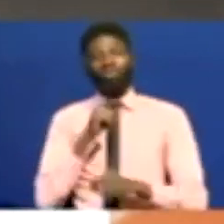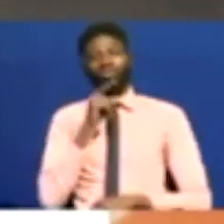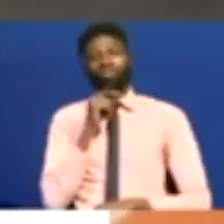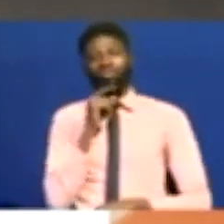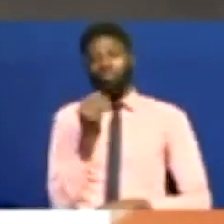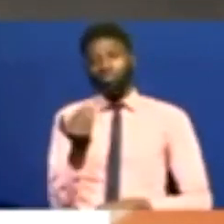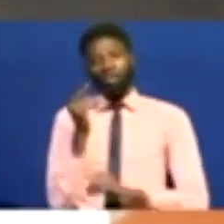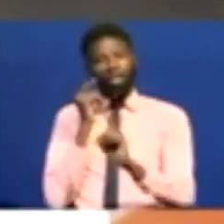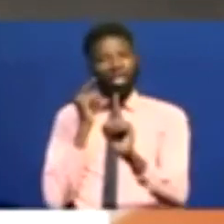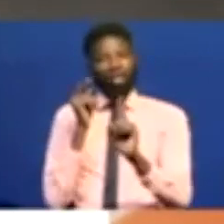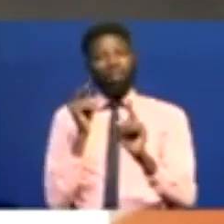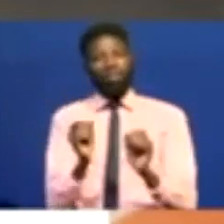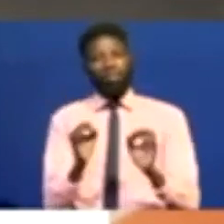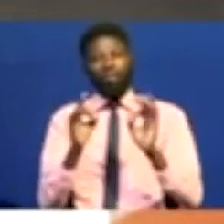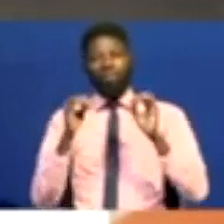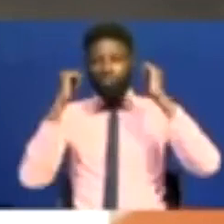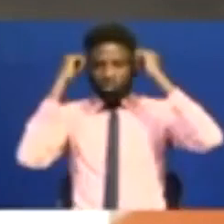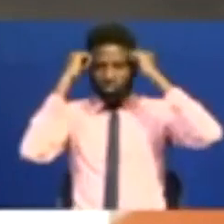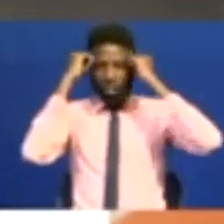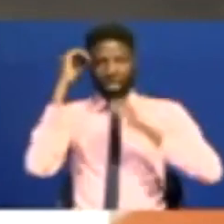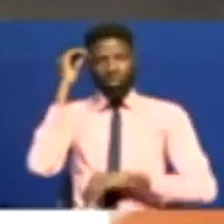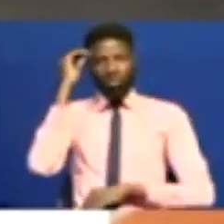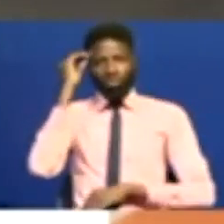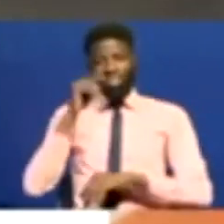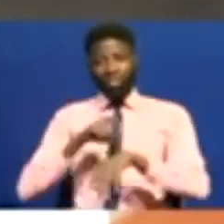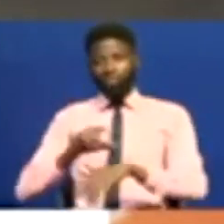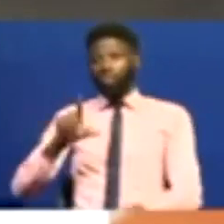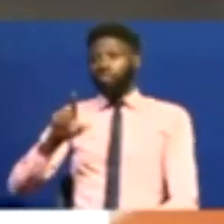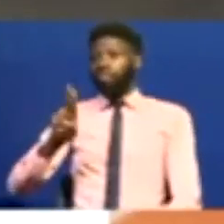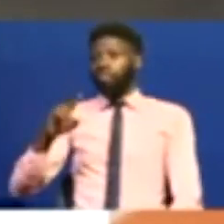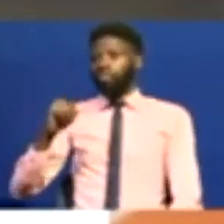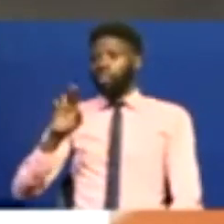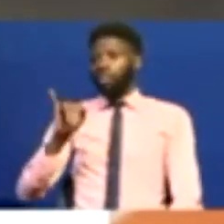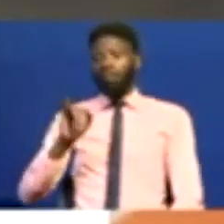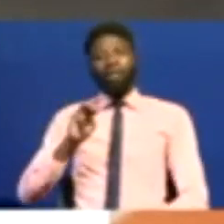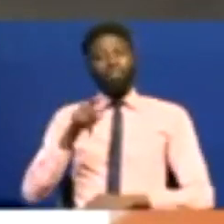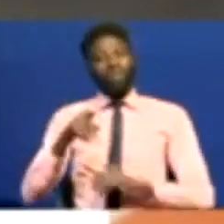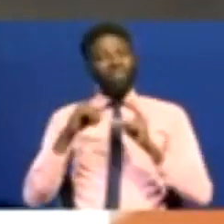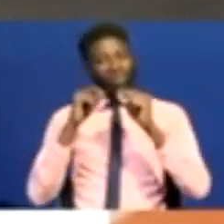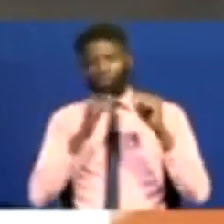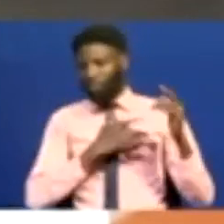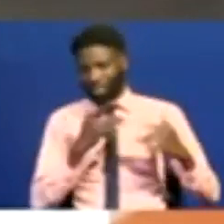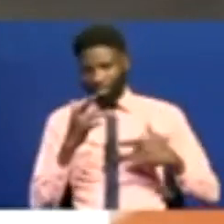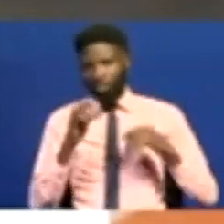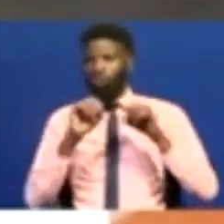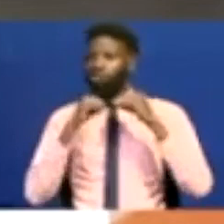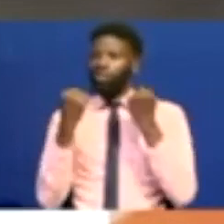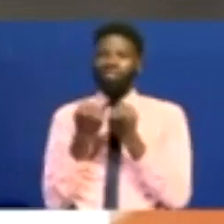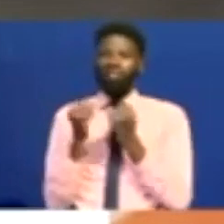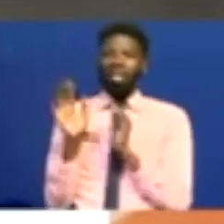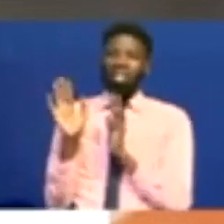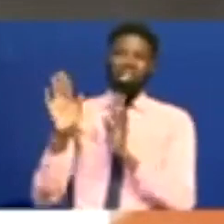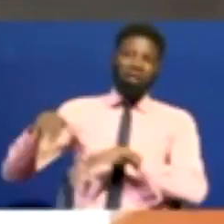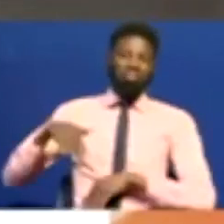formal education. Speaking in Lugari, the MP expressed concern that the society tends to overlook the needs